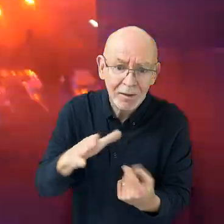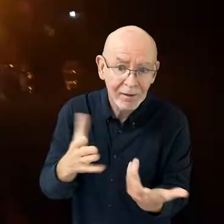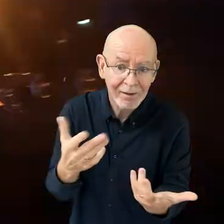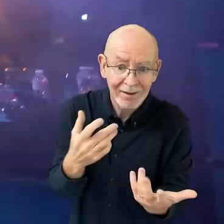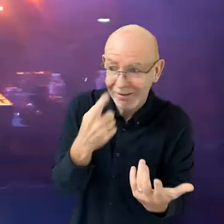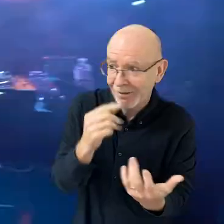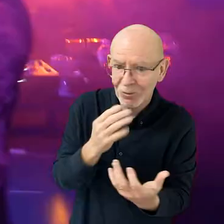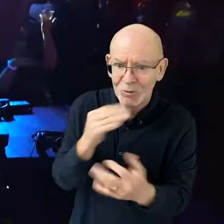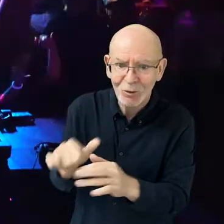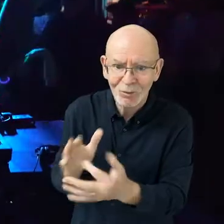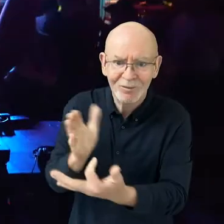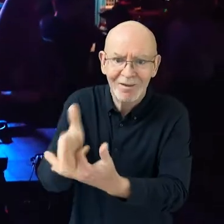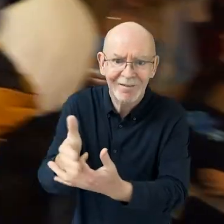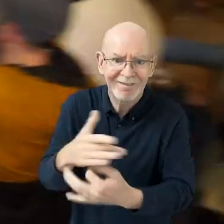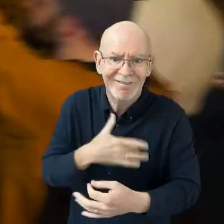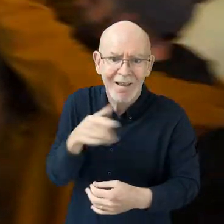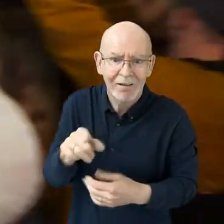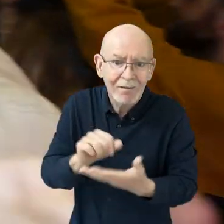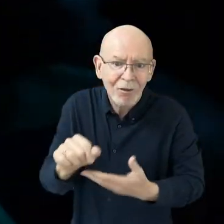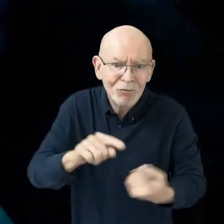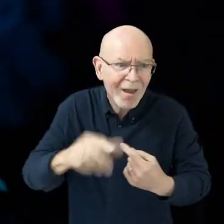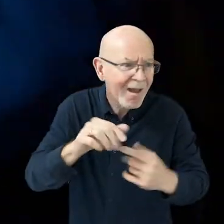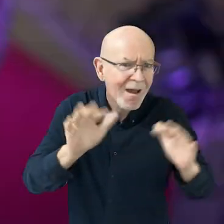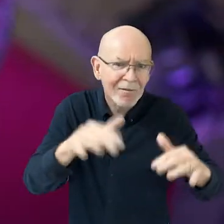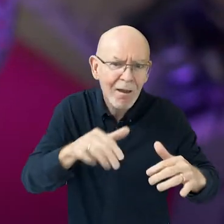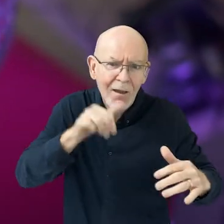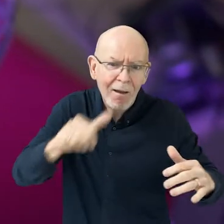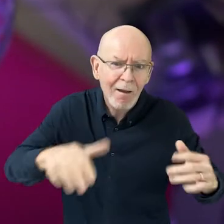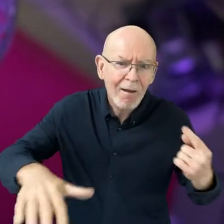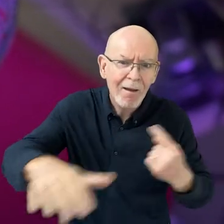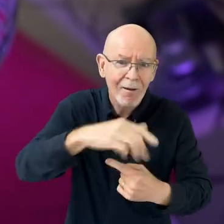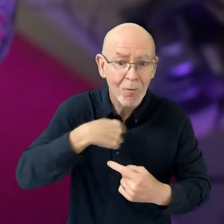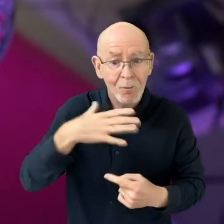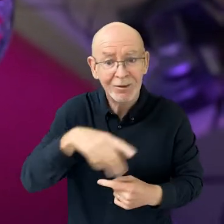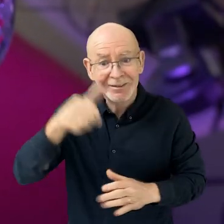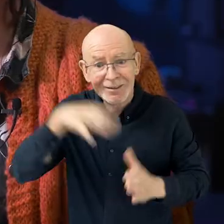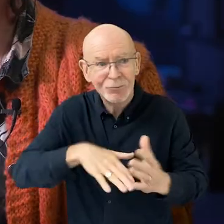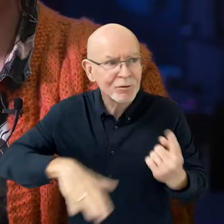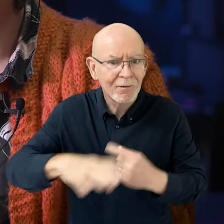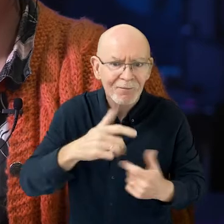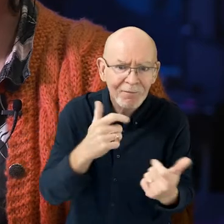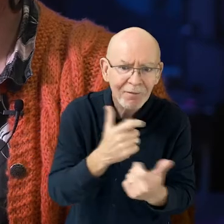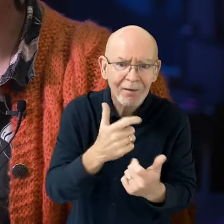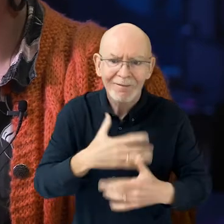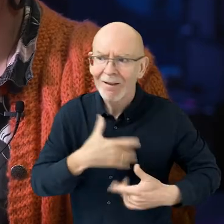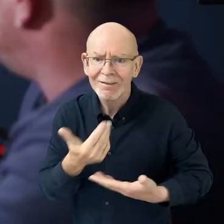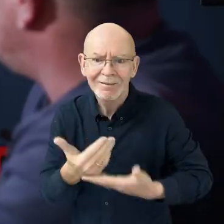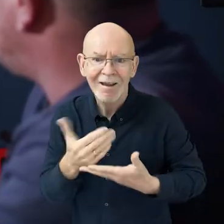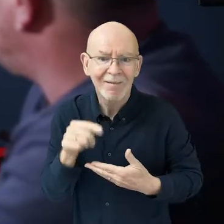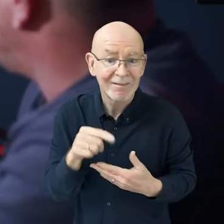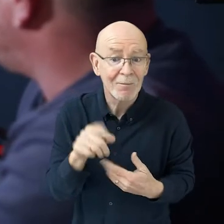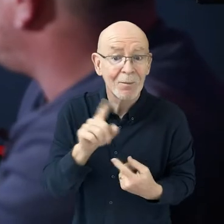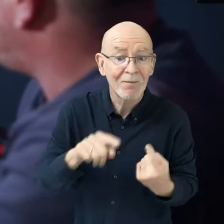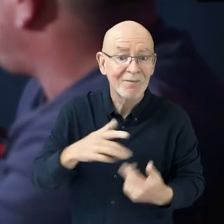can't necessarily access, and cultures that cut across global audiences. We want this experience to be nourishing and fun and feel safe,